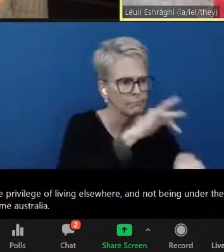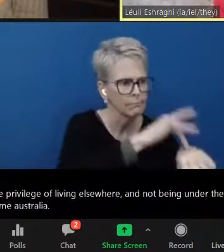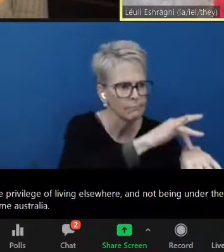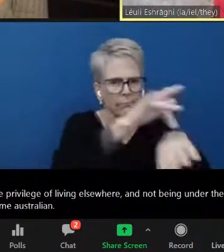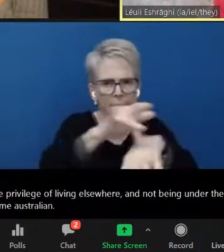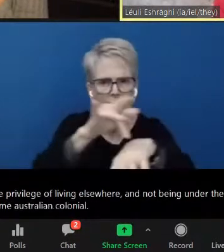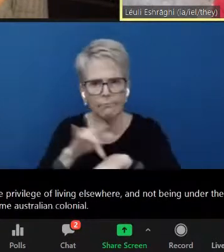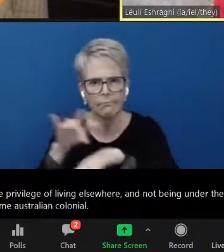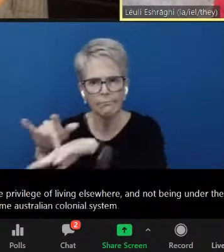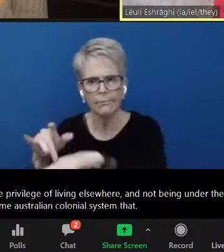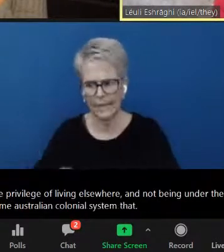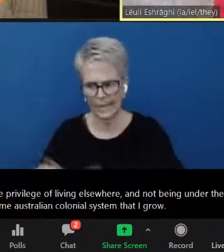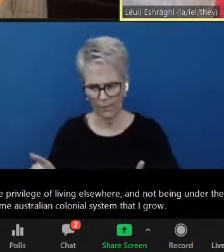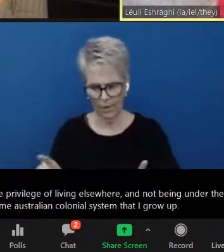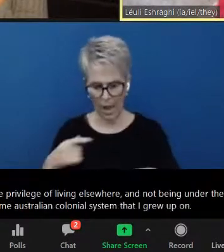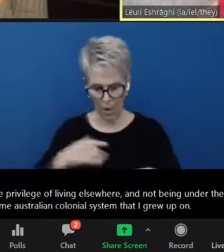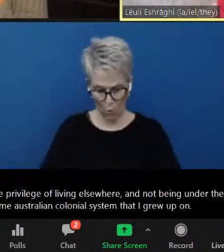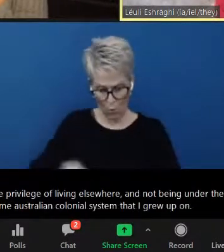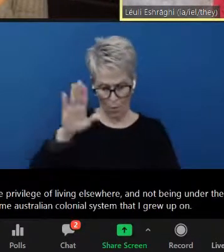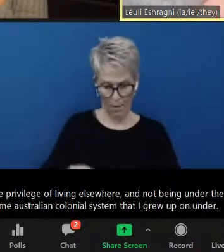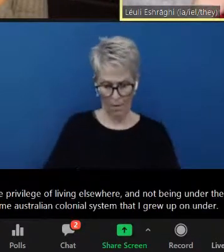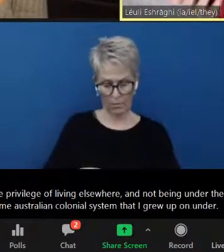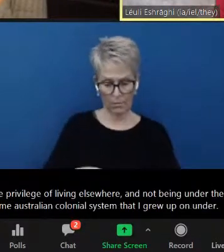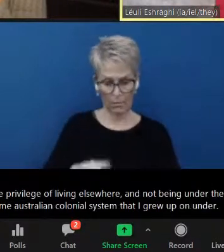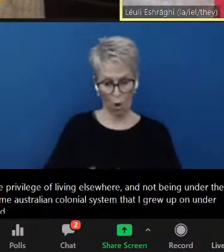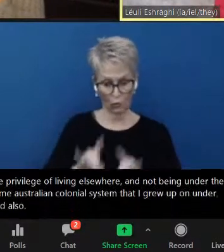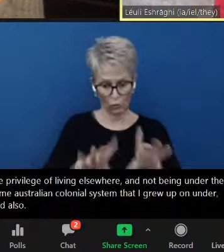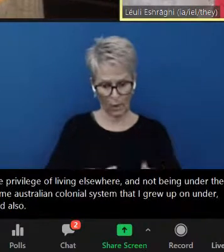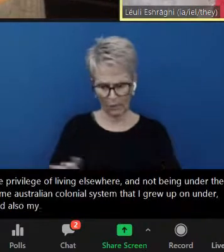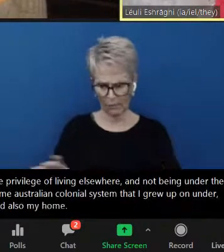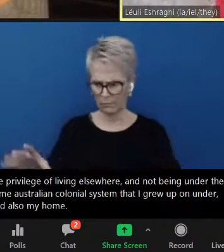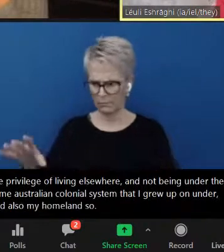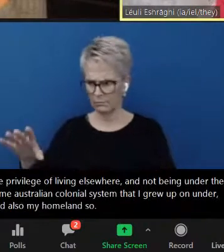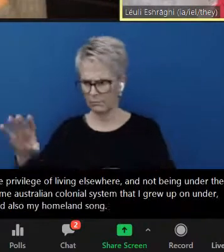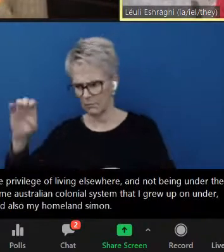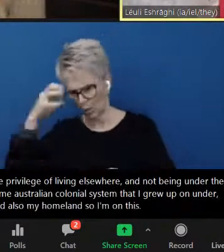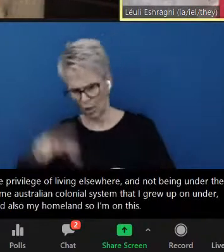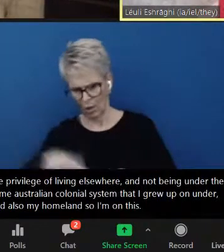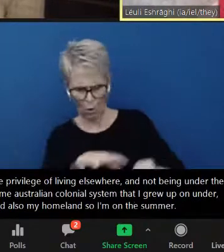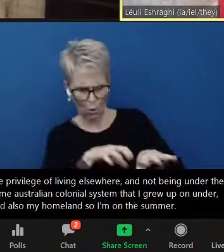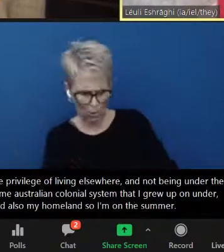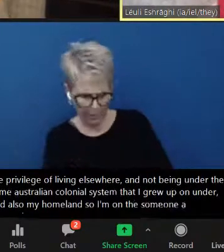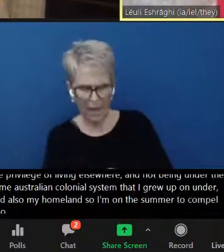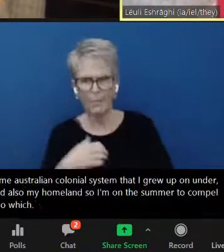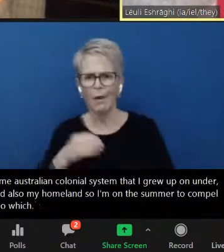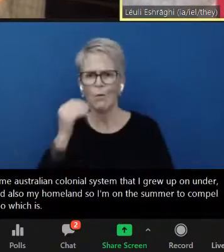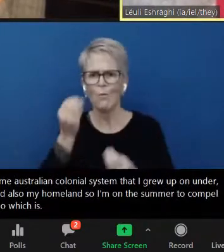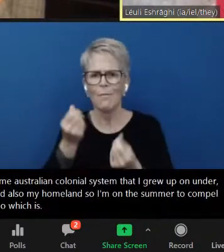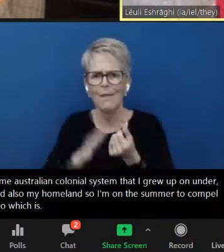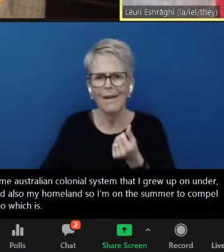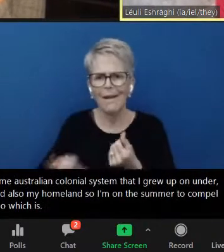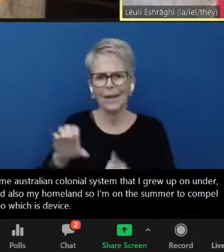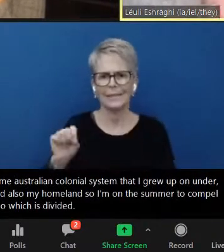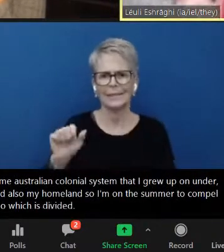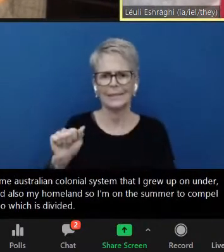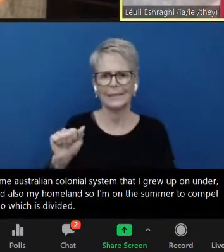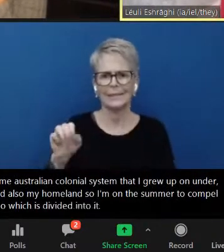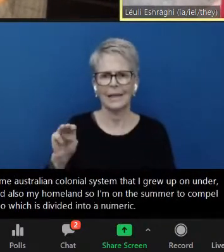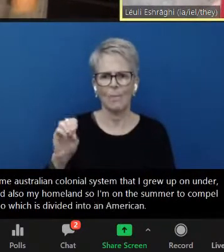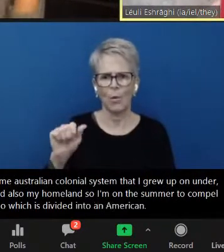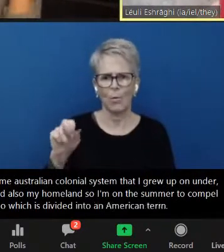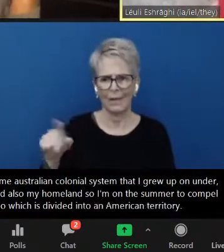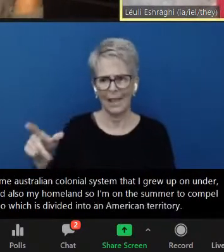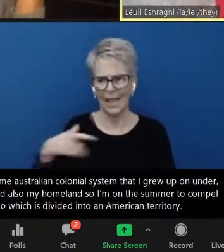Australian colonial system that I grew up under, and also my homeland Samoa, the Samoan archipelago, which is divided into an